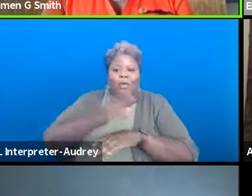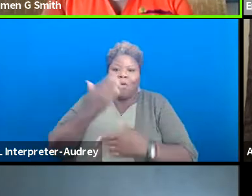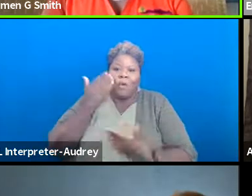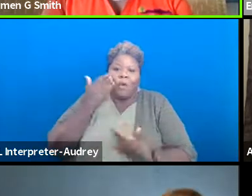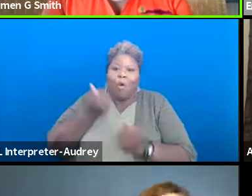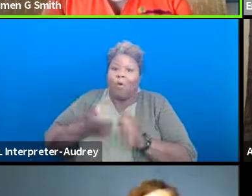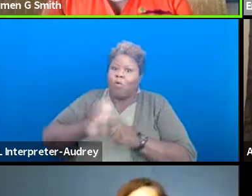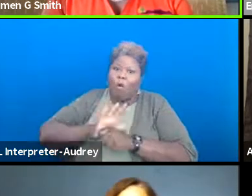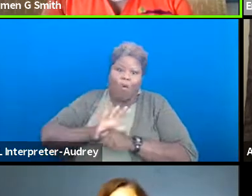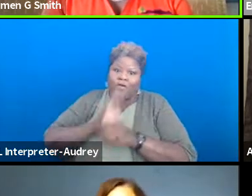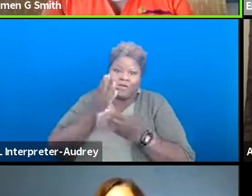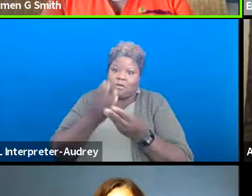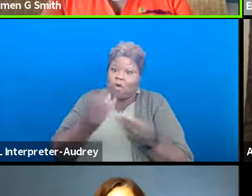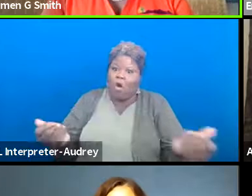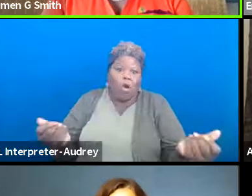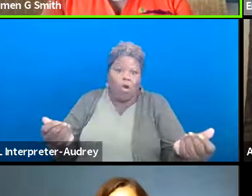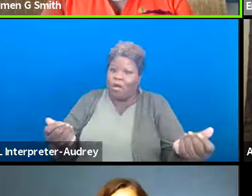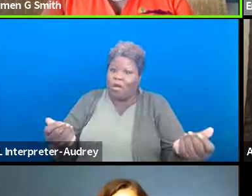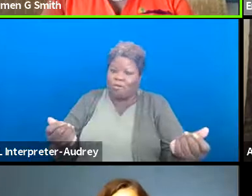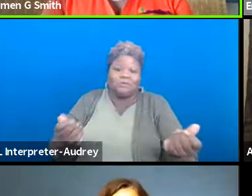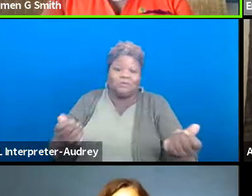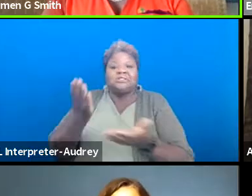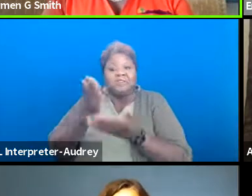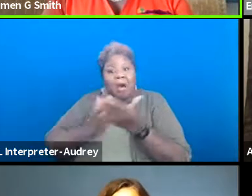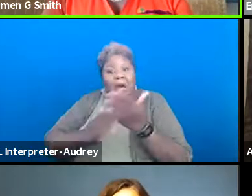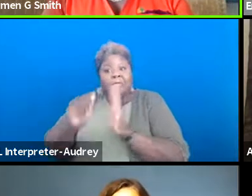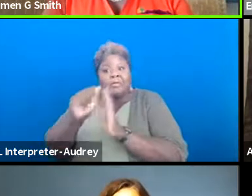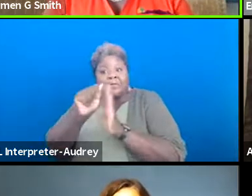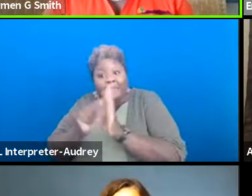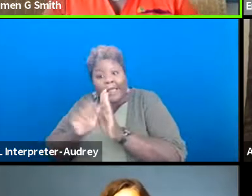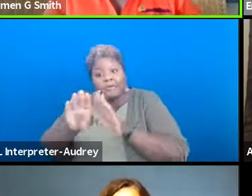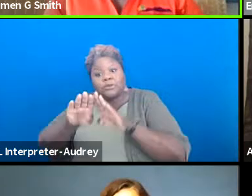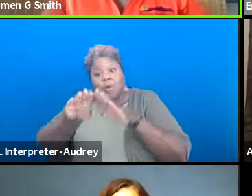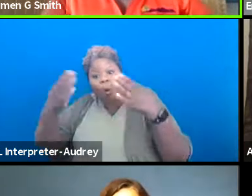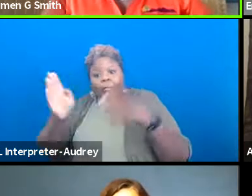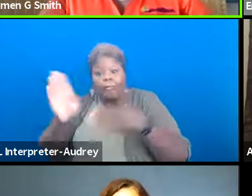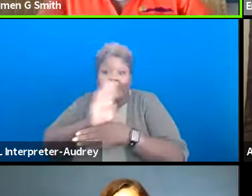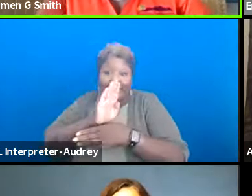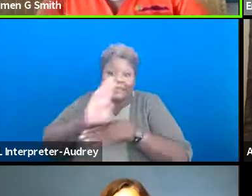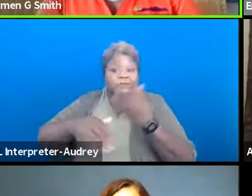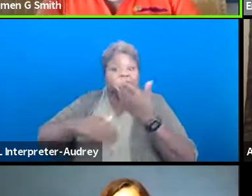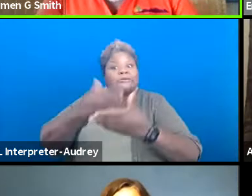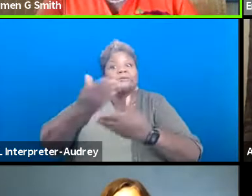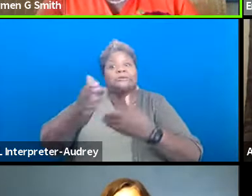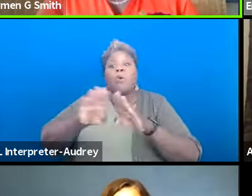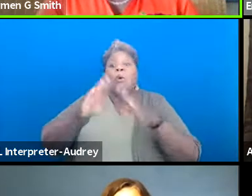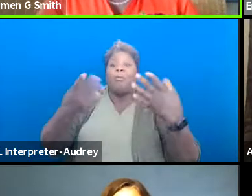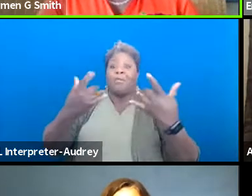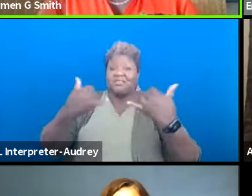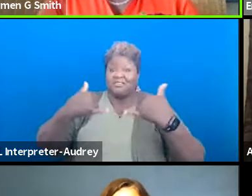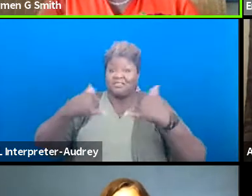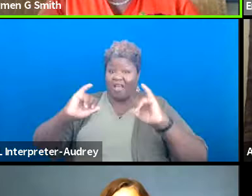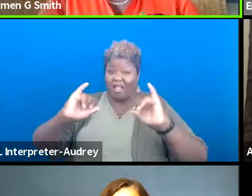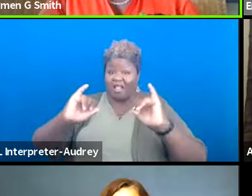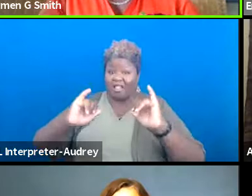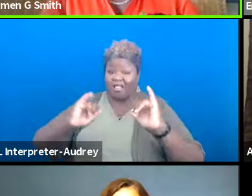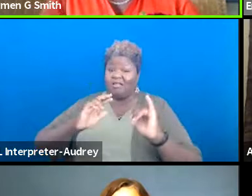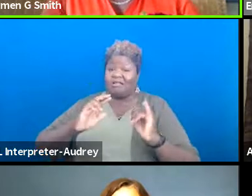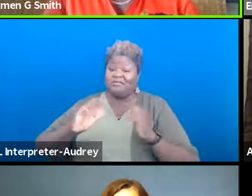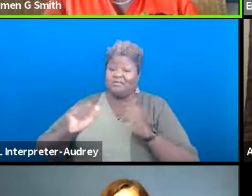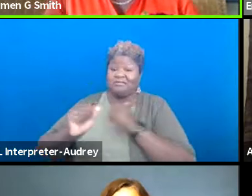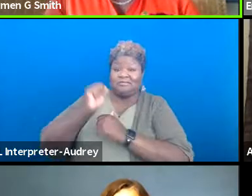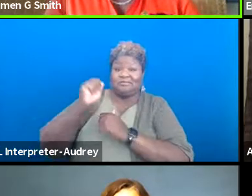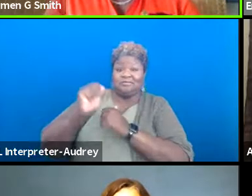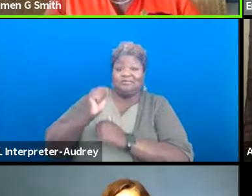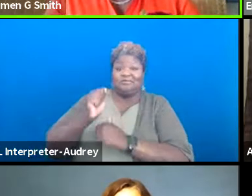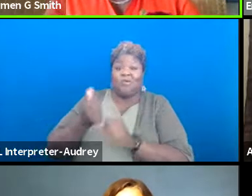COVID is not gone. That, sites and states are opening up and businesses opening back up. However, there is still the risk of COVID that's